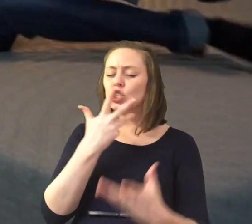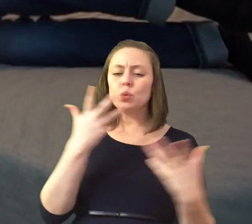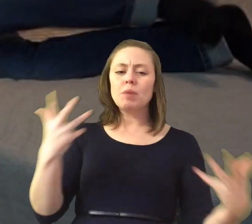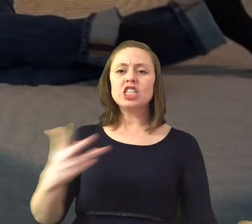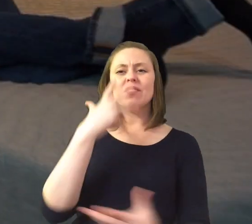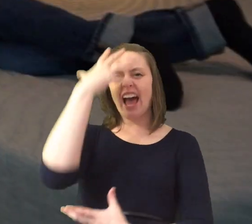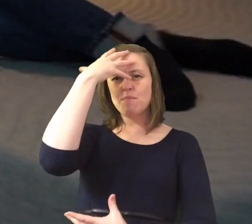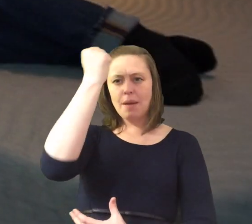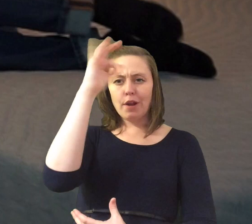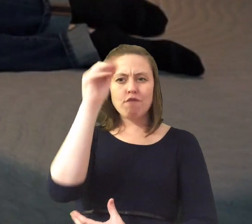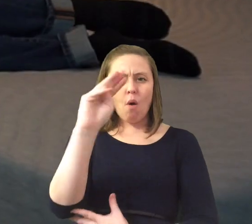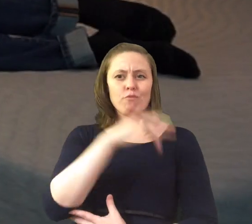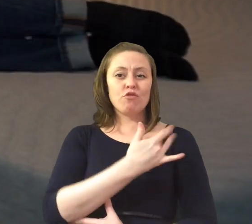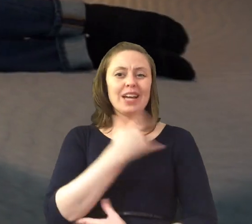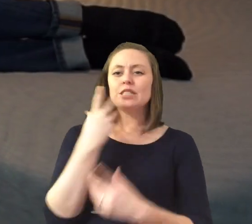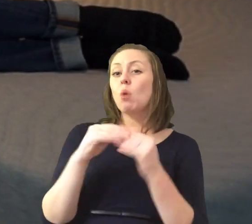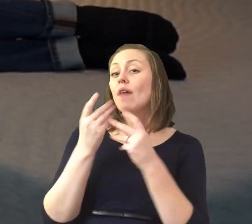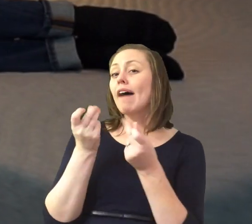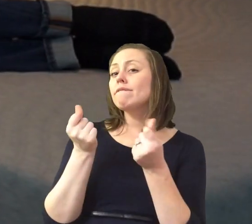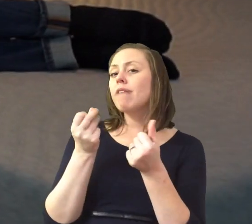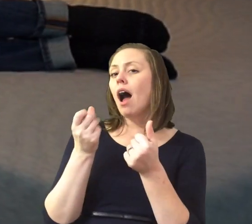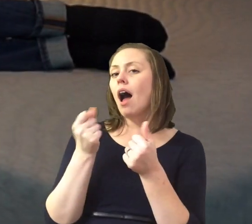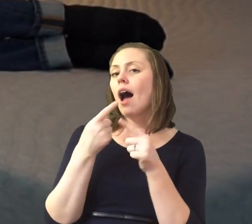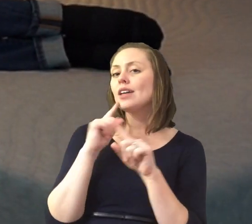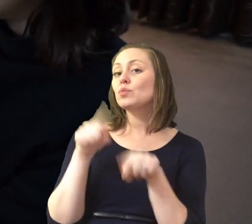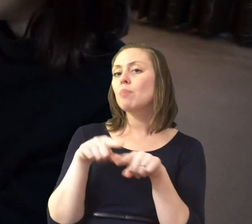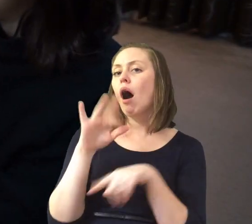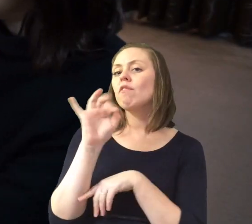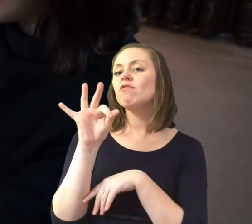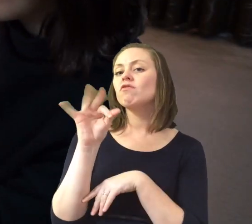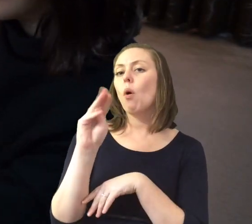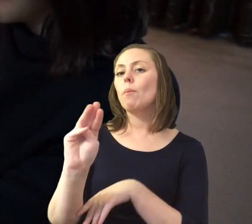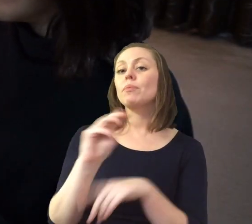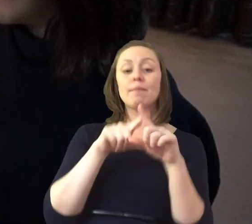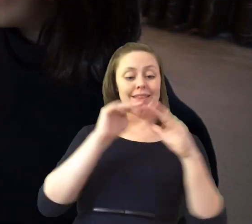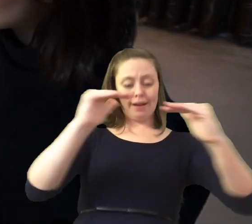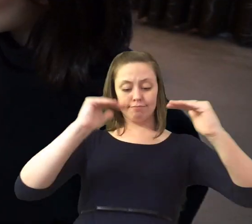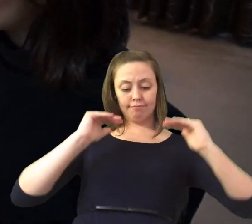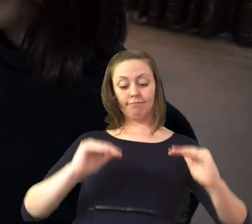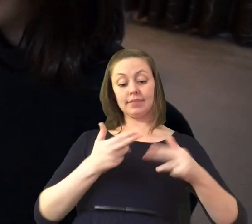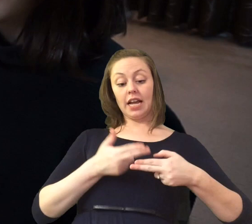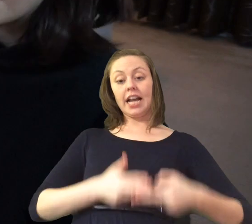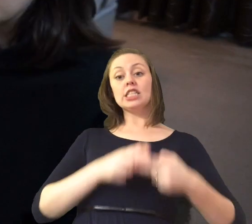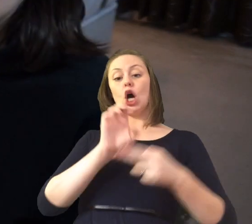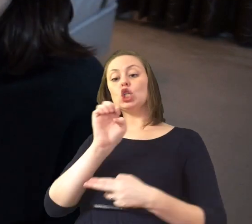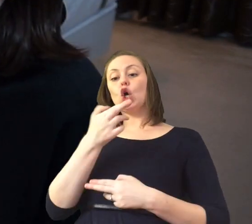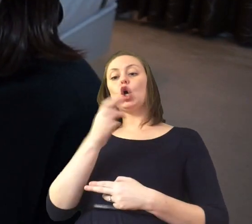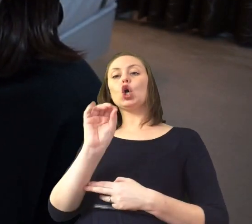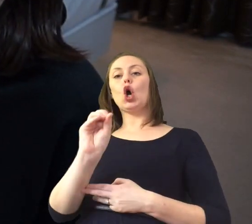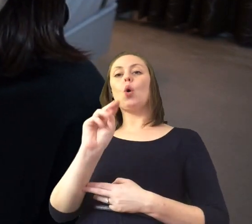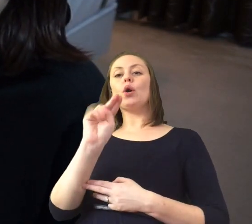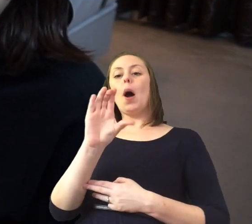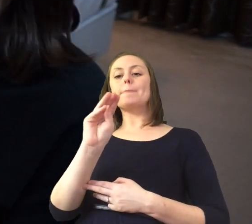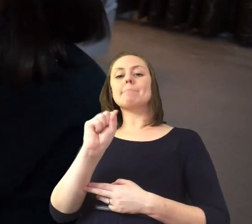of a memory foam feel. It's more of a fast response foam. The next foam down is called Ergonomics, and